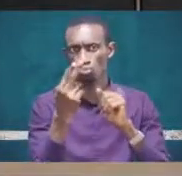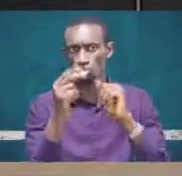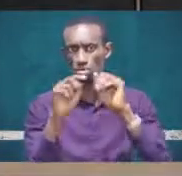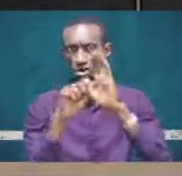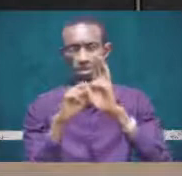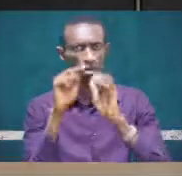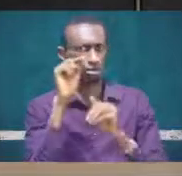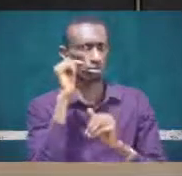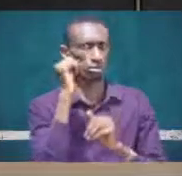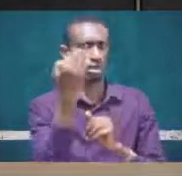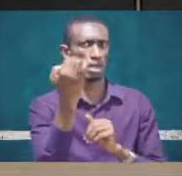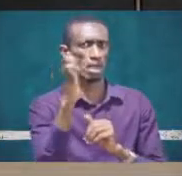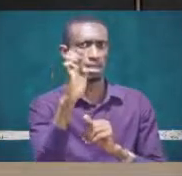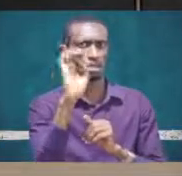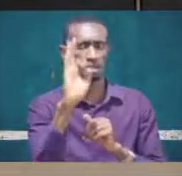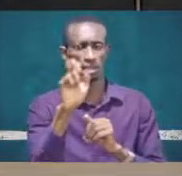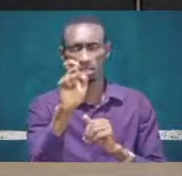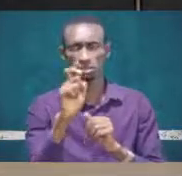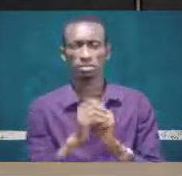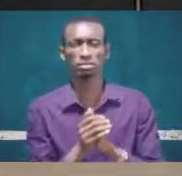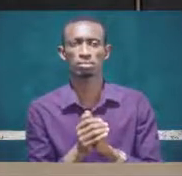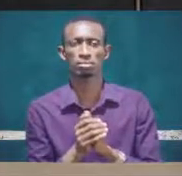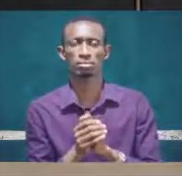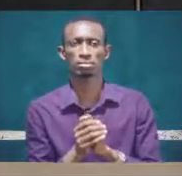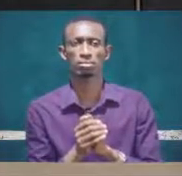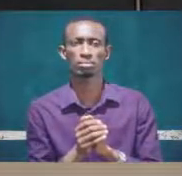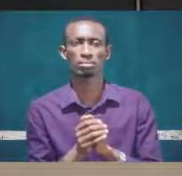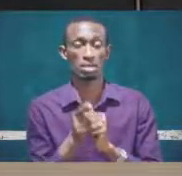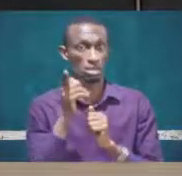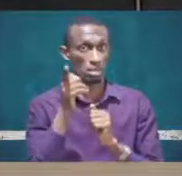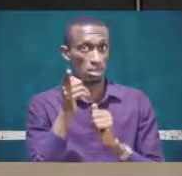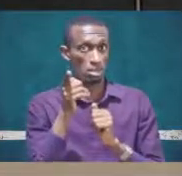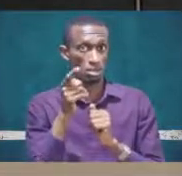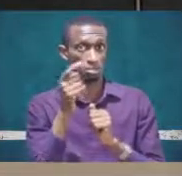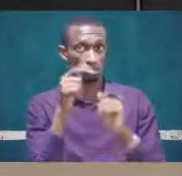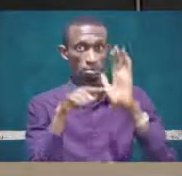ix. So this can be written like minus 1 divided by 4